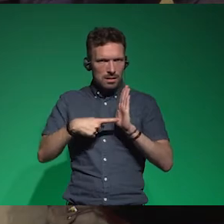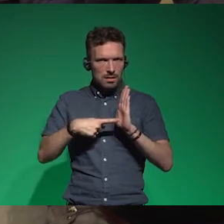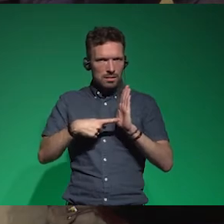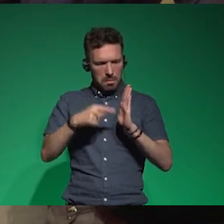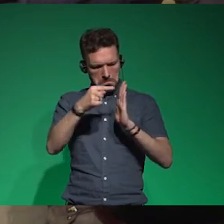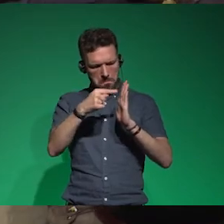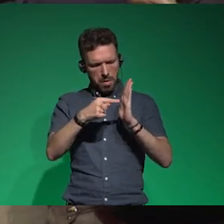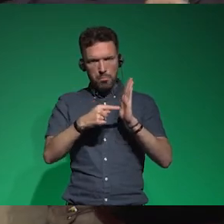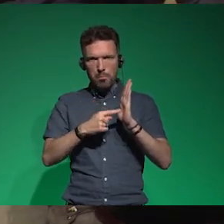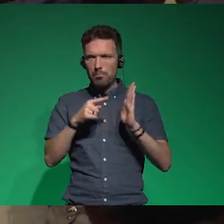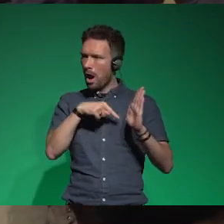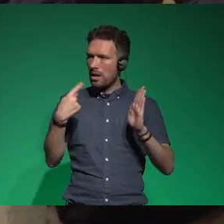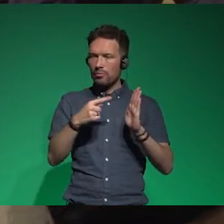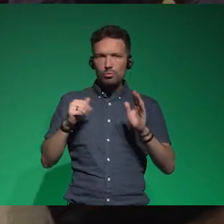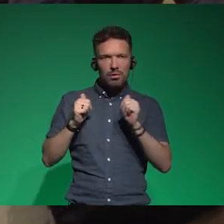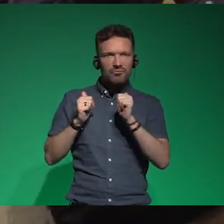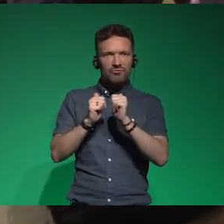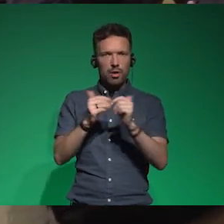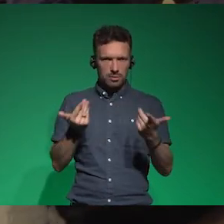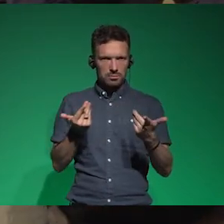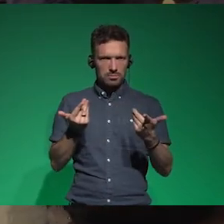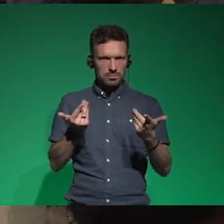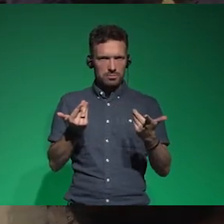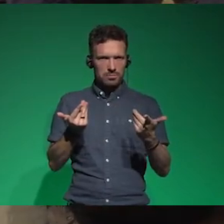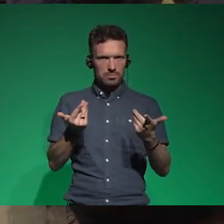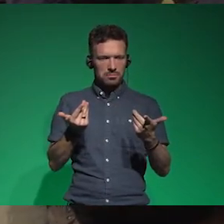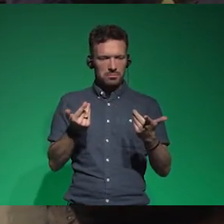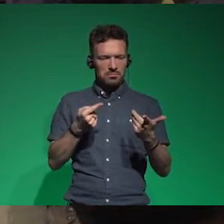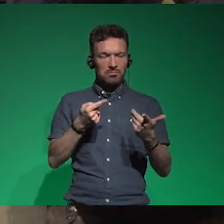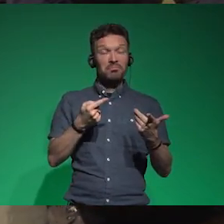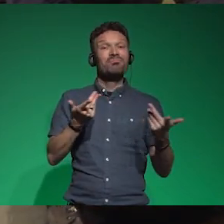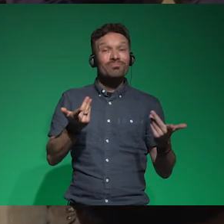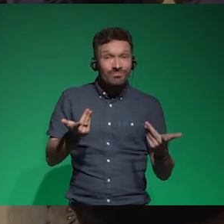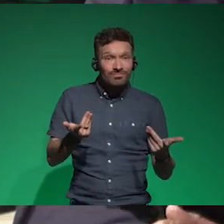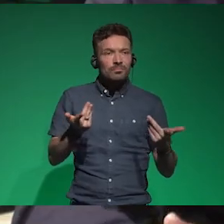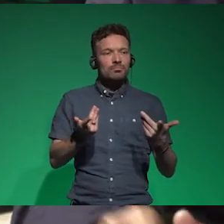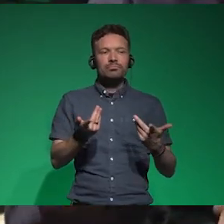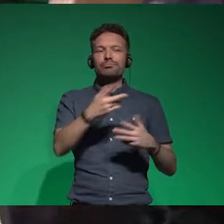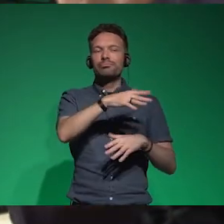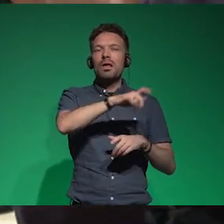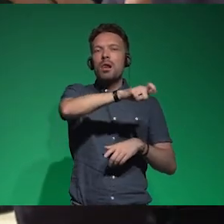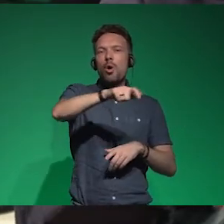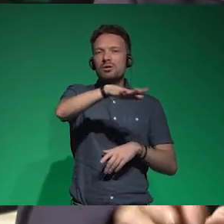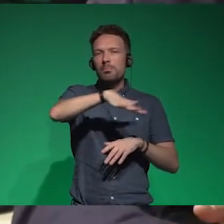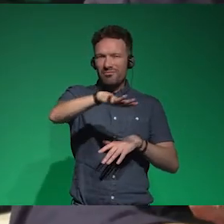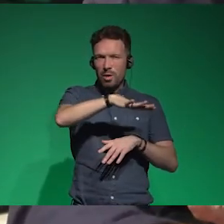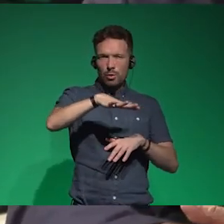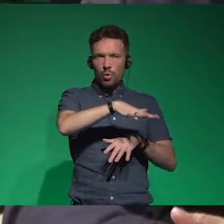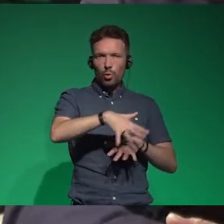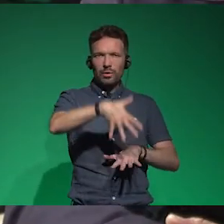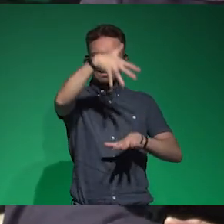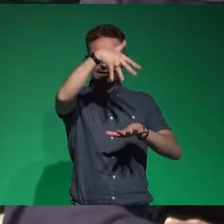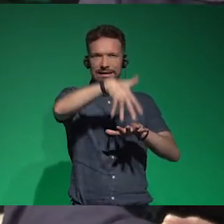to be accepted by the indigenous people there, who have their own kind of rules. So